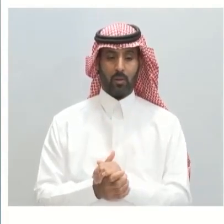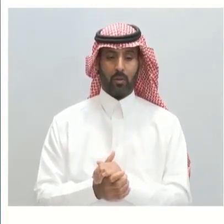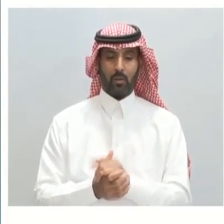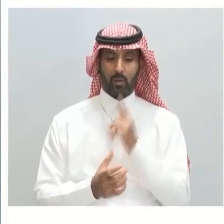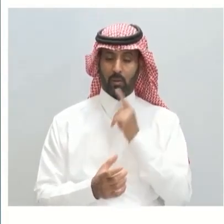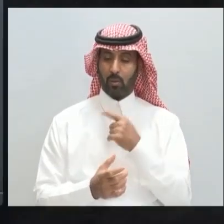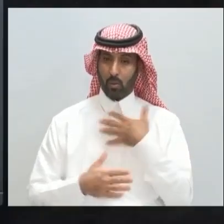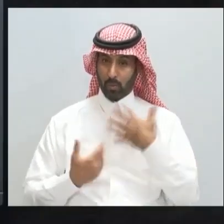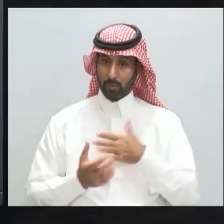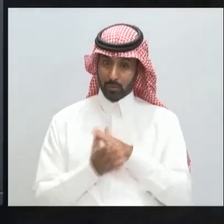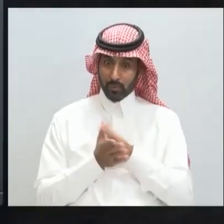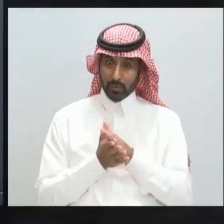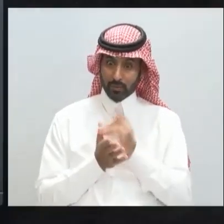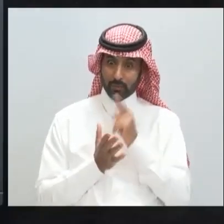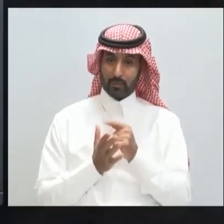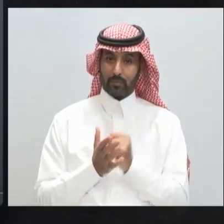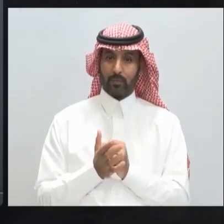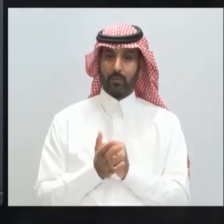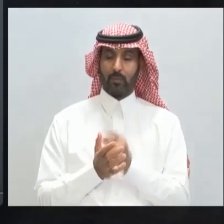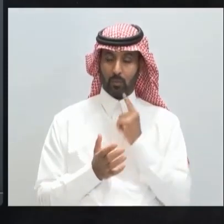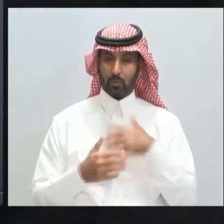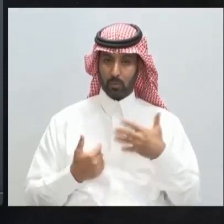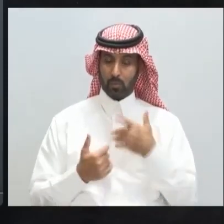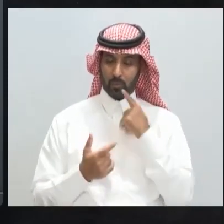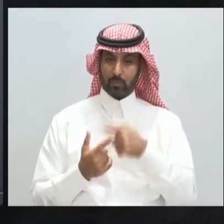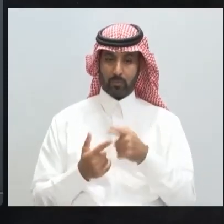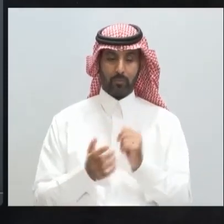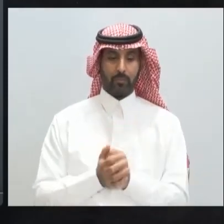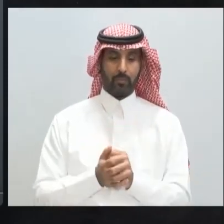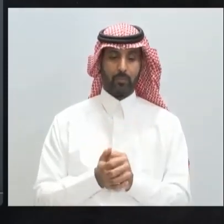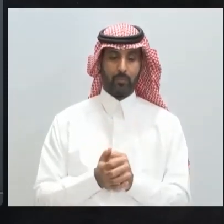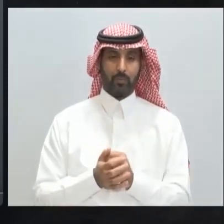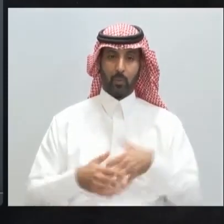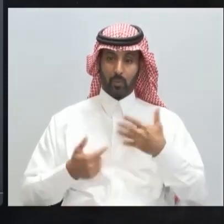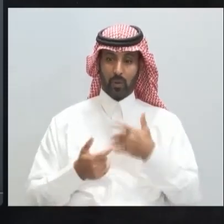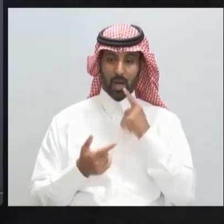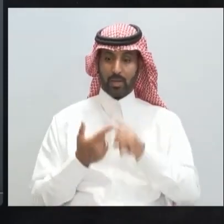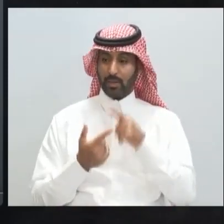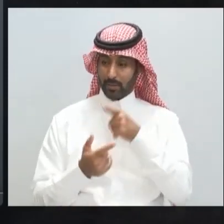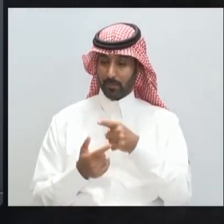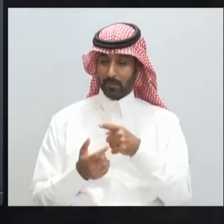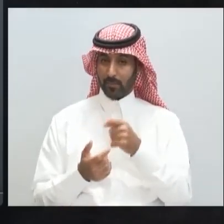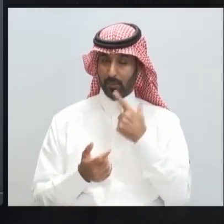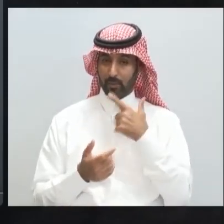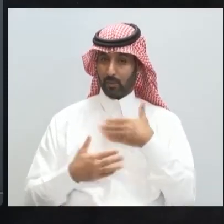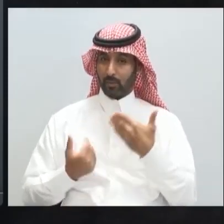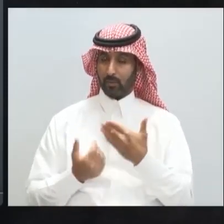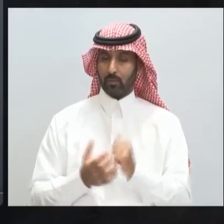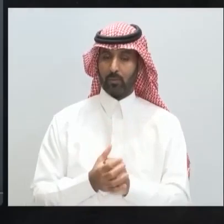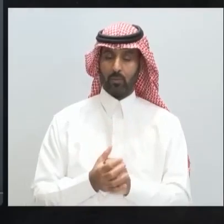you are excited about something. To express enthusiasm, express your excitement. So which one is